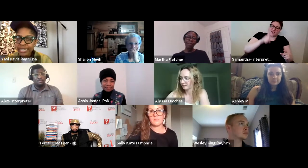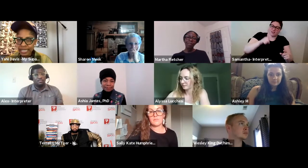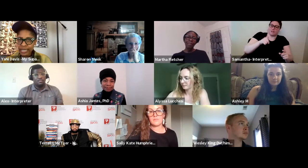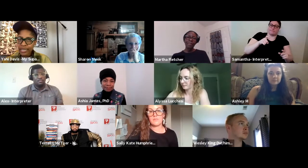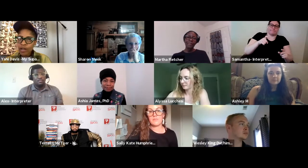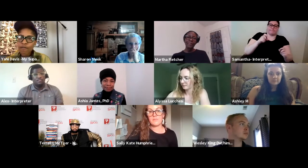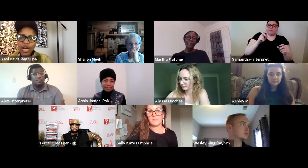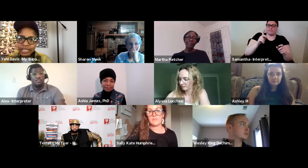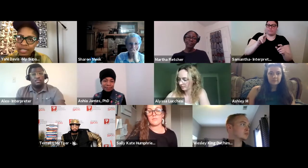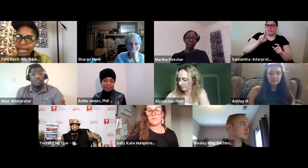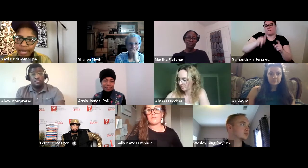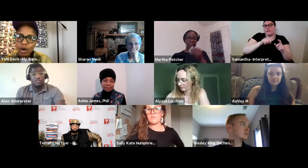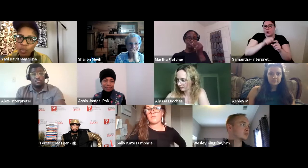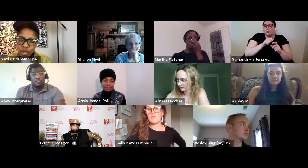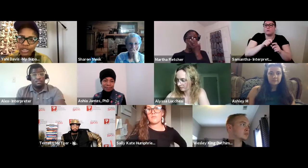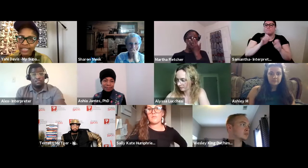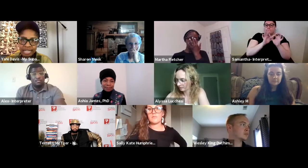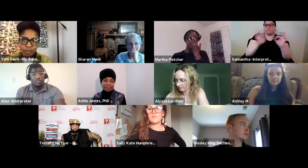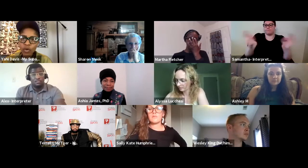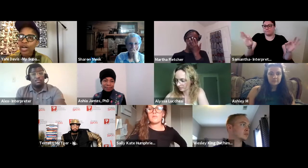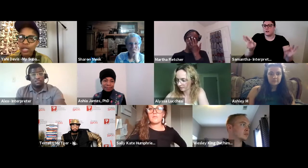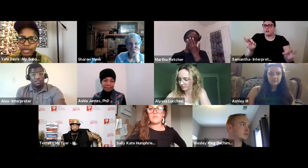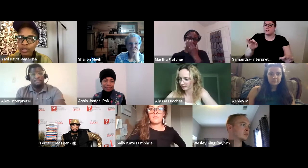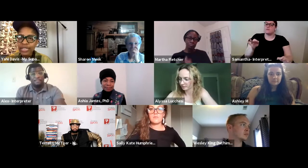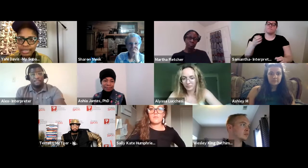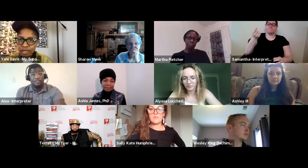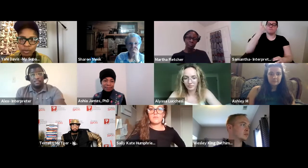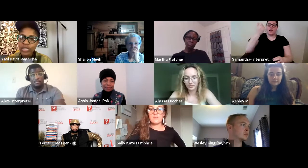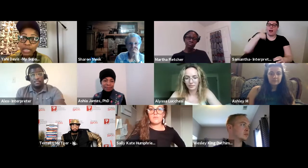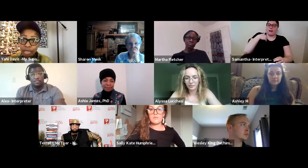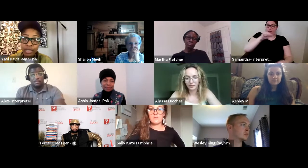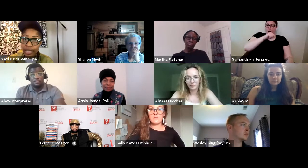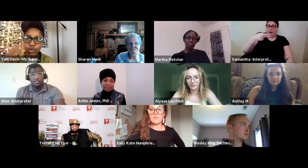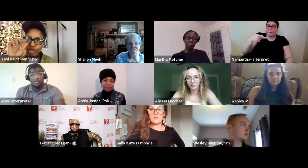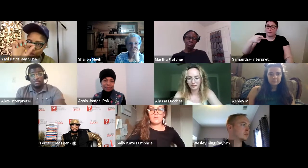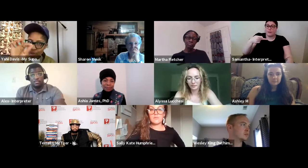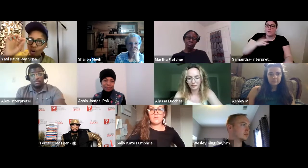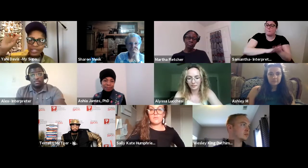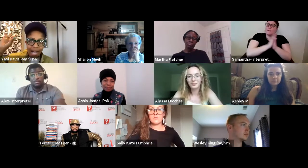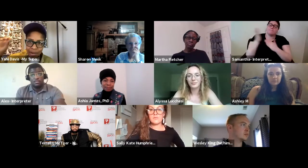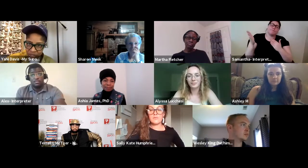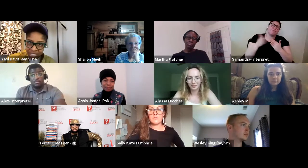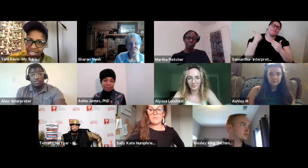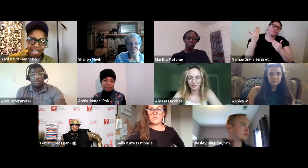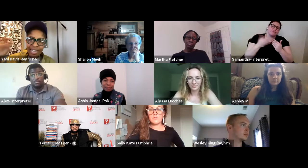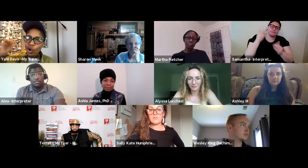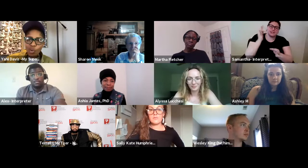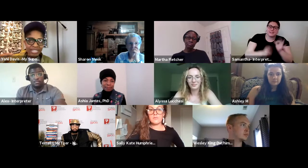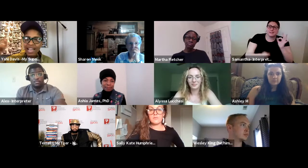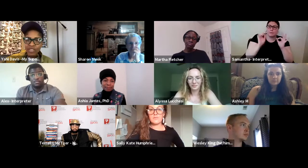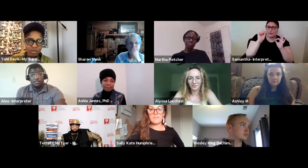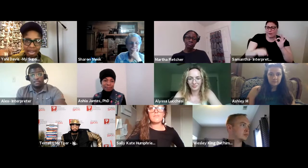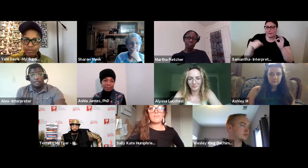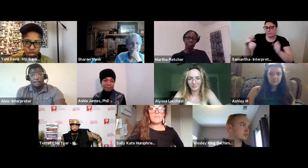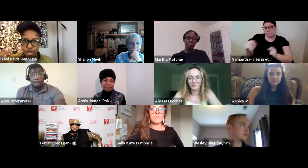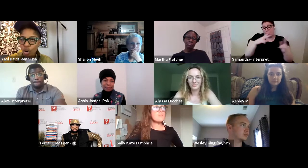super easy for us to make our words accessible and our language accessible. It's literally, you can turn on the option and always